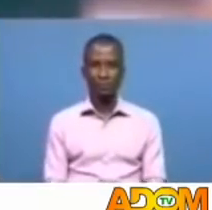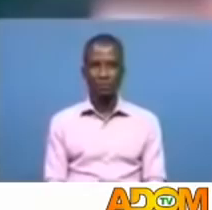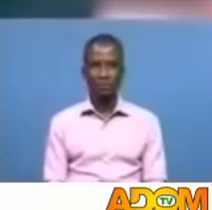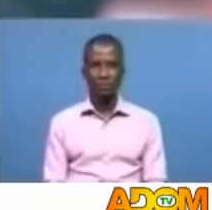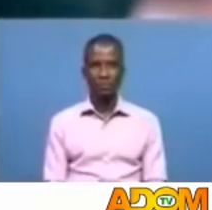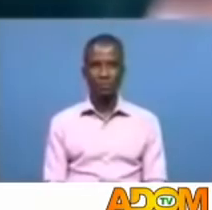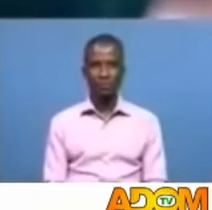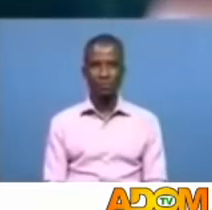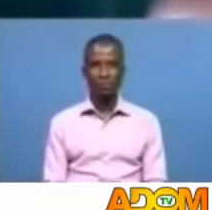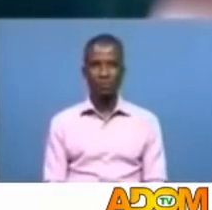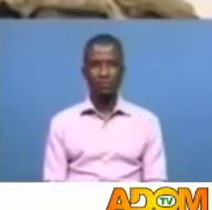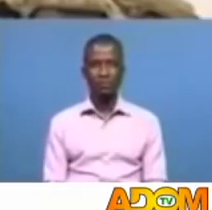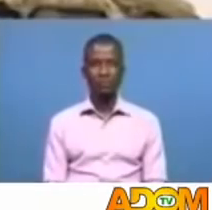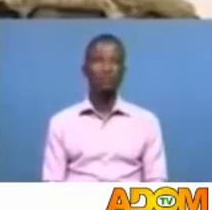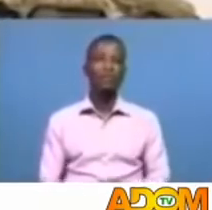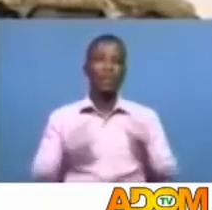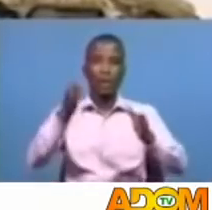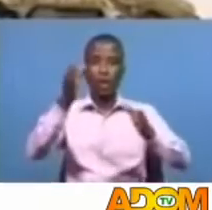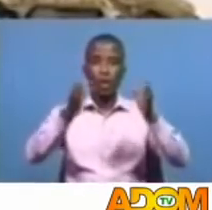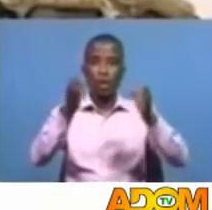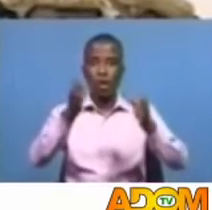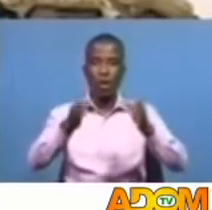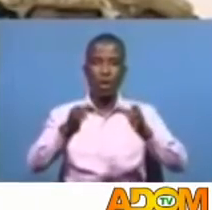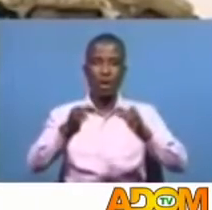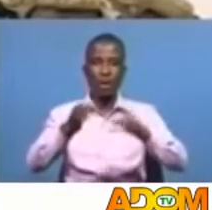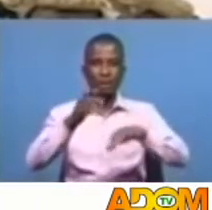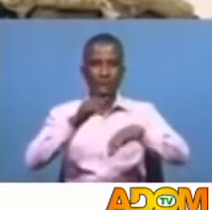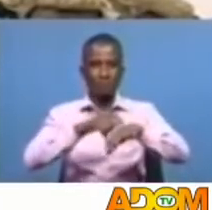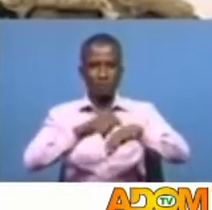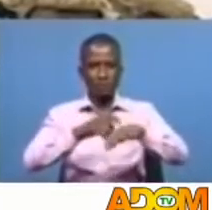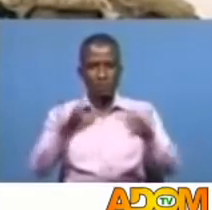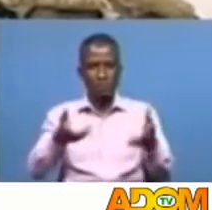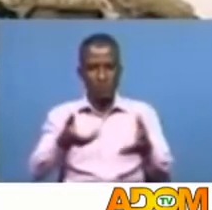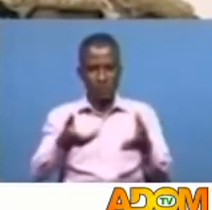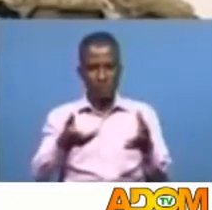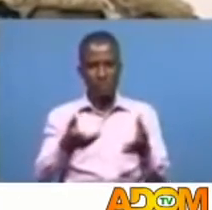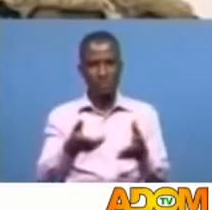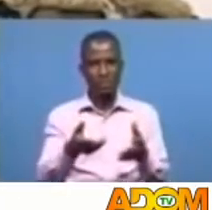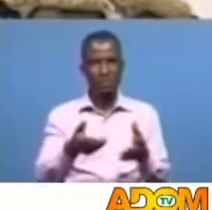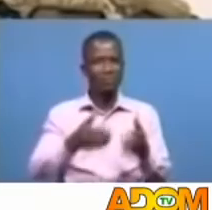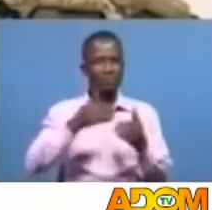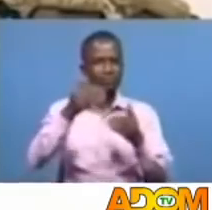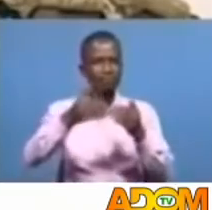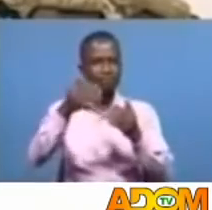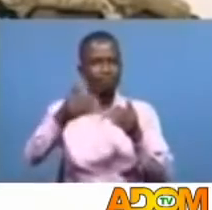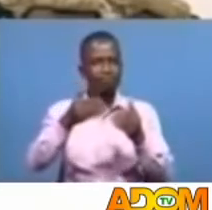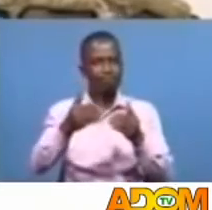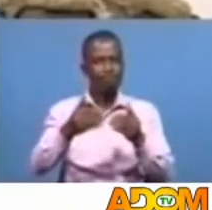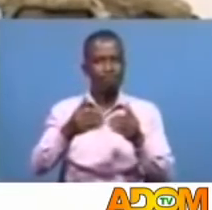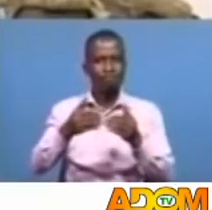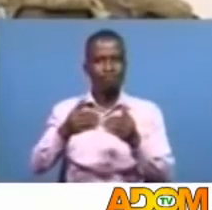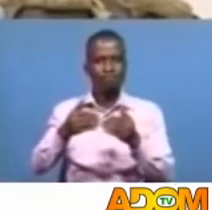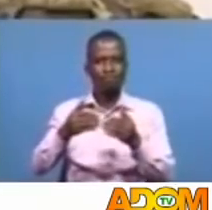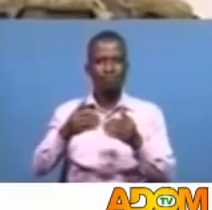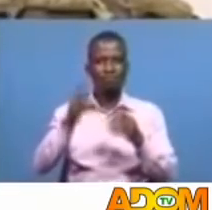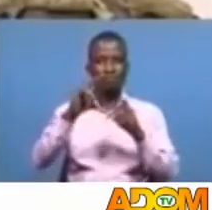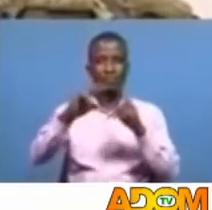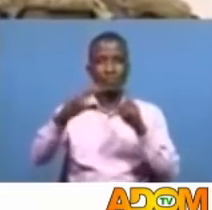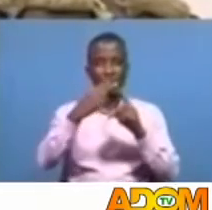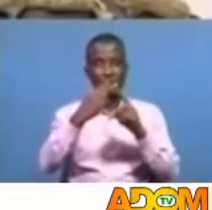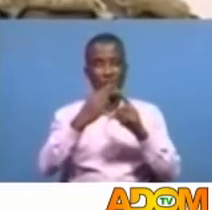My lords, this court has said time without number that the